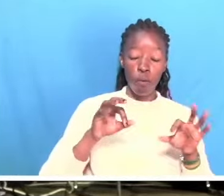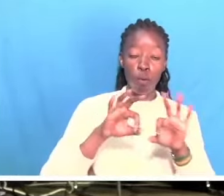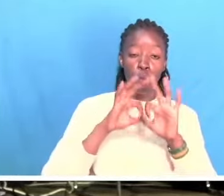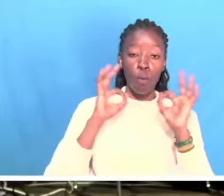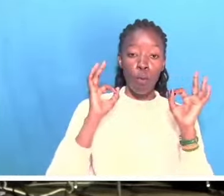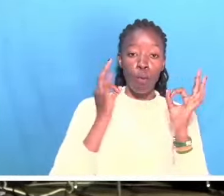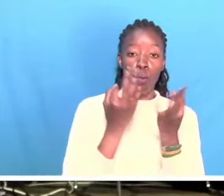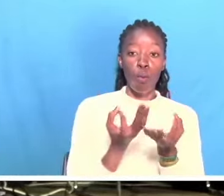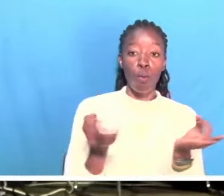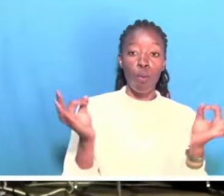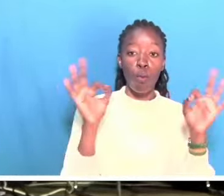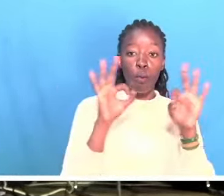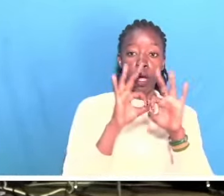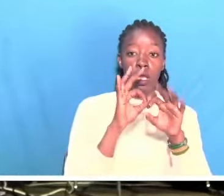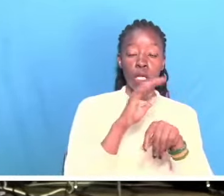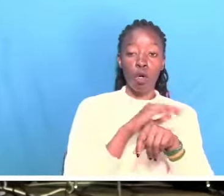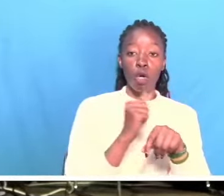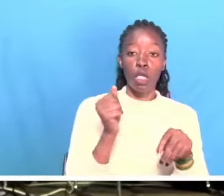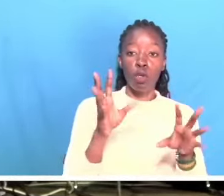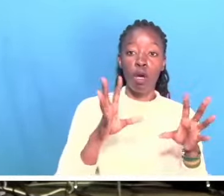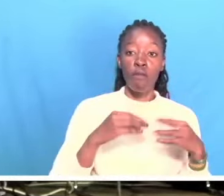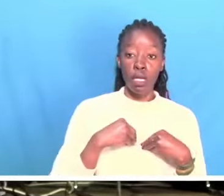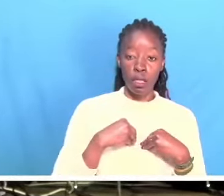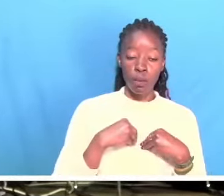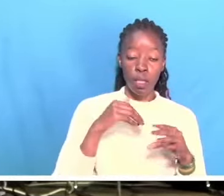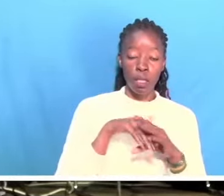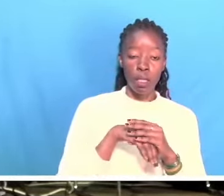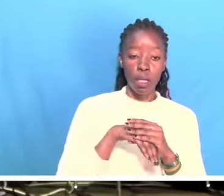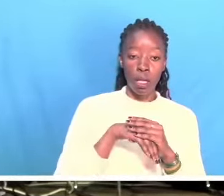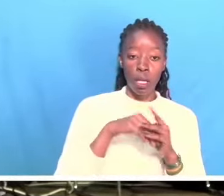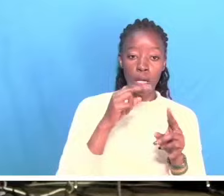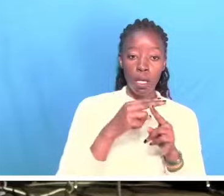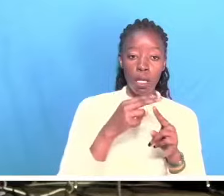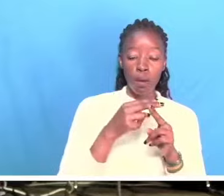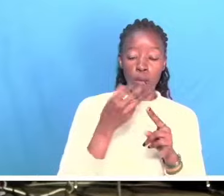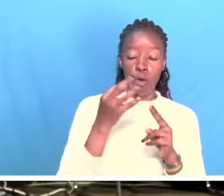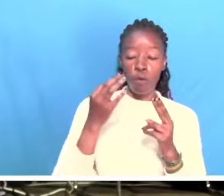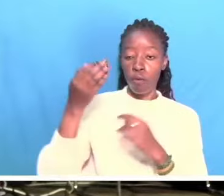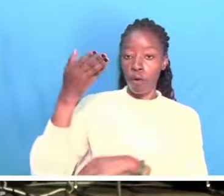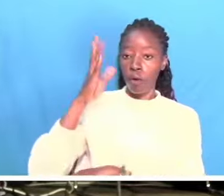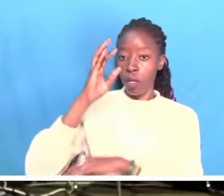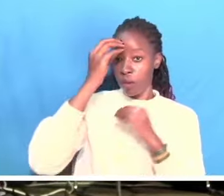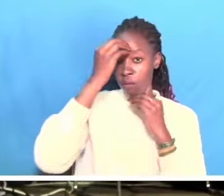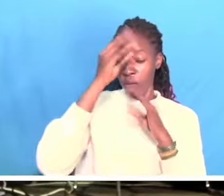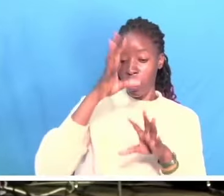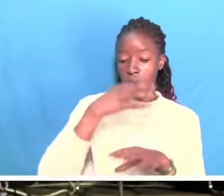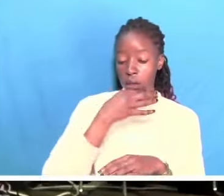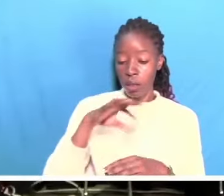have received. In the name of God the Father, and of the Son, and of the Holy Spirit. Amen.